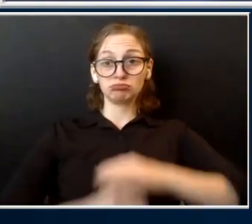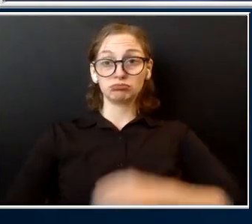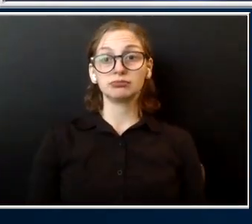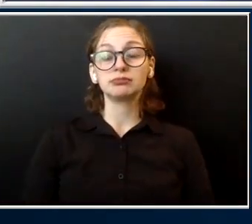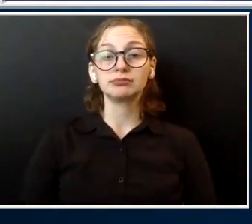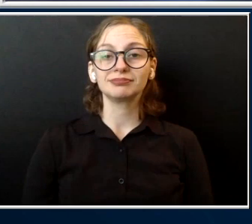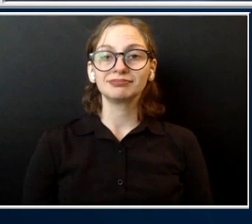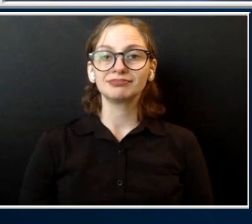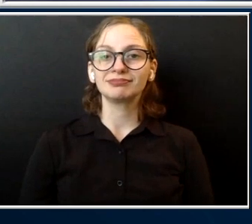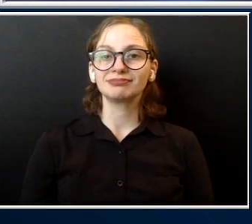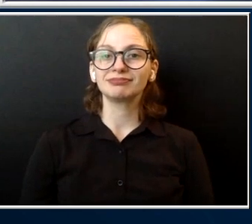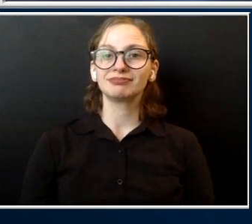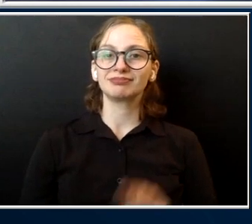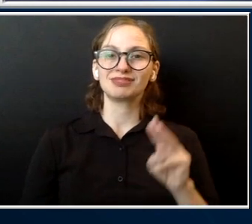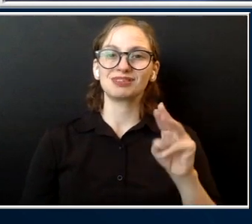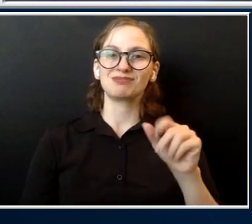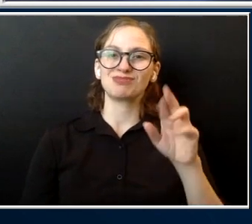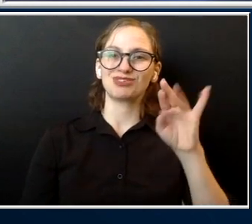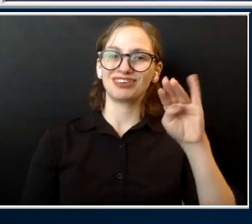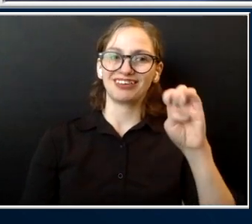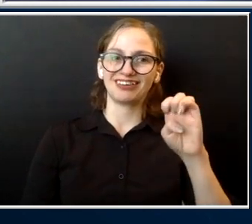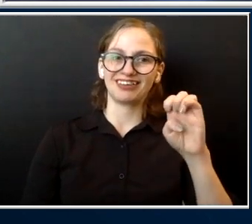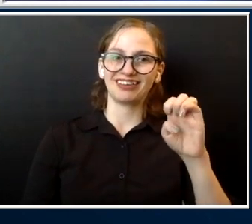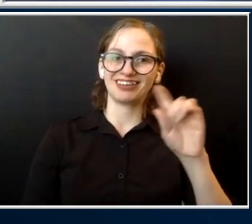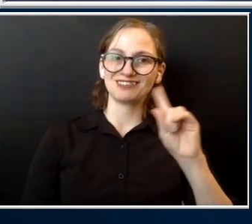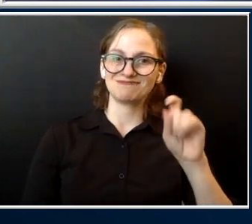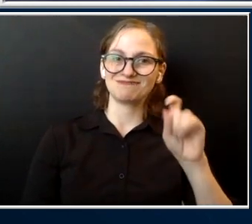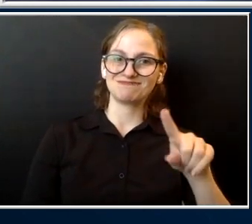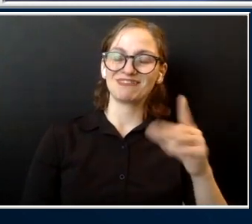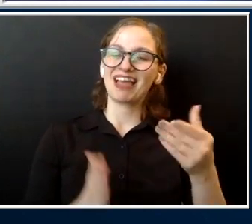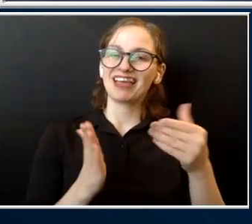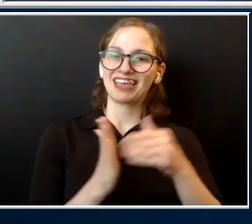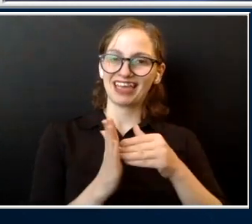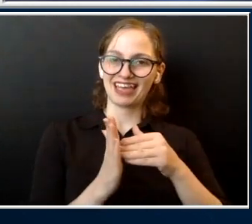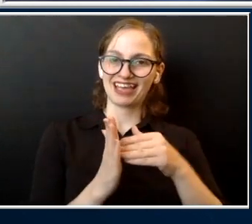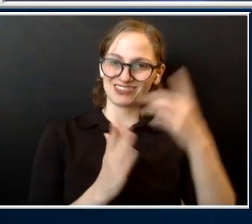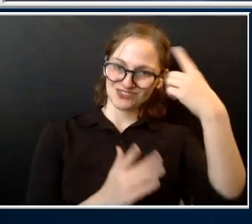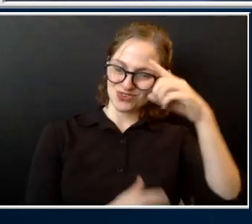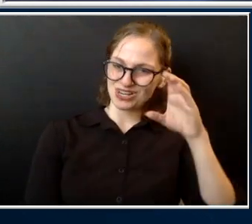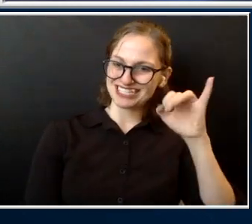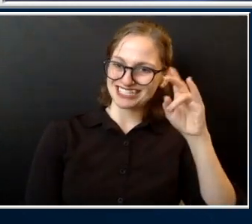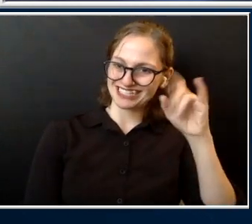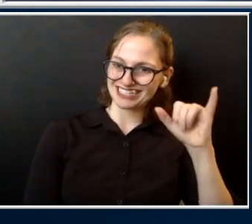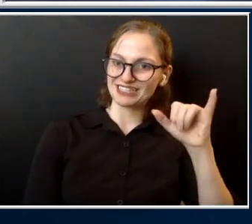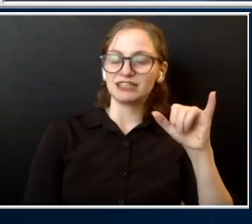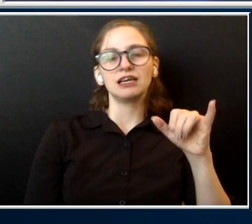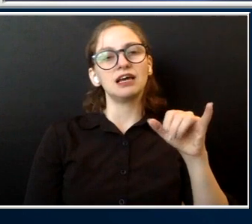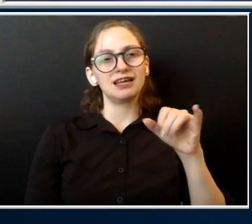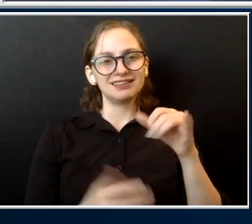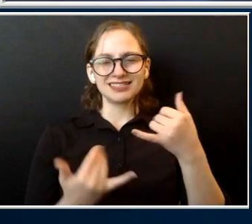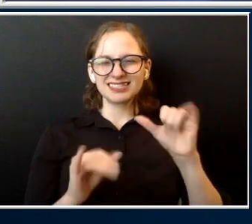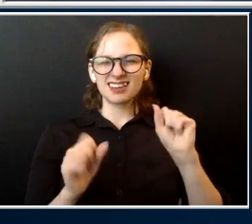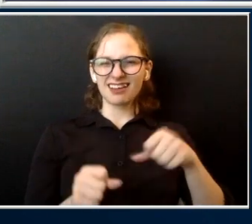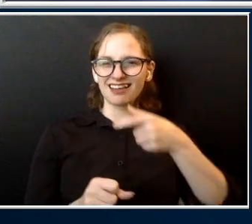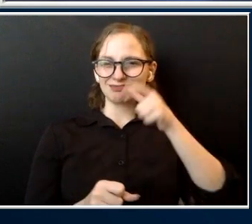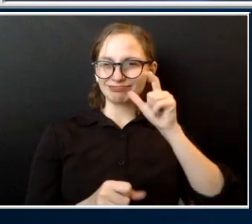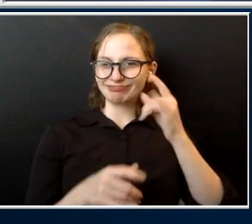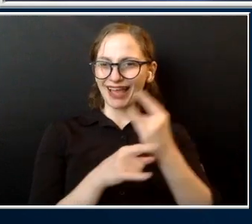Marie has a question, and again, this goes to you, Cindy. Can you still drink alcohol? Marie wants to know if you